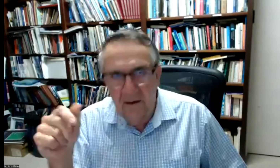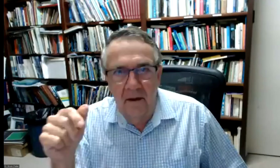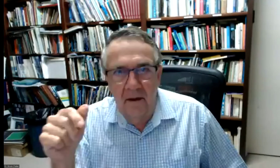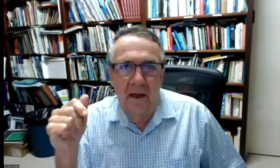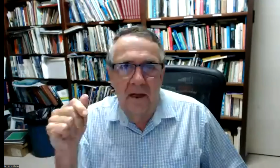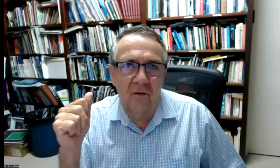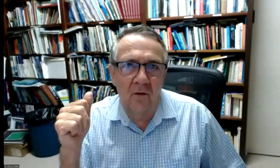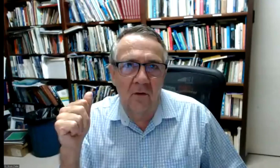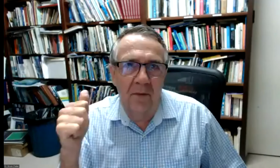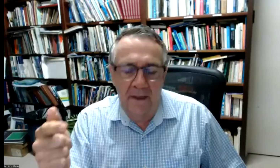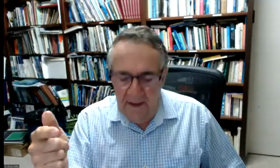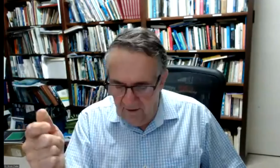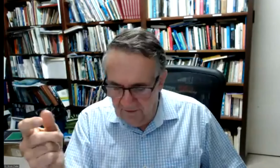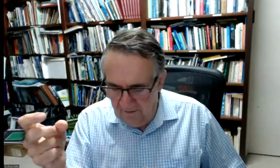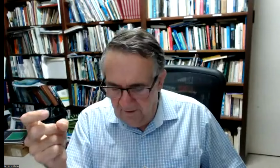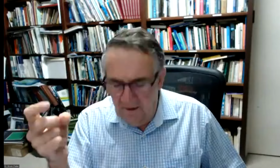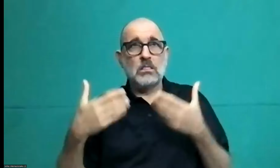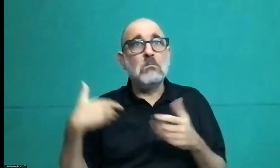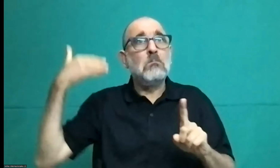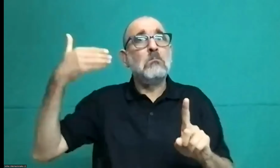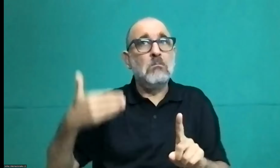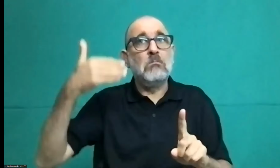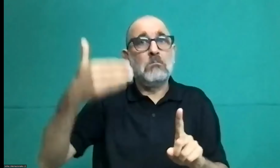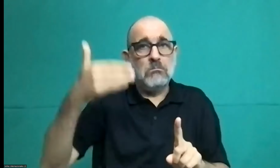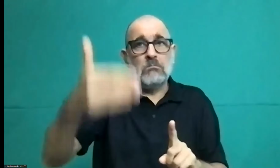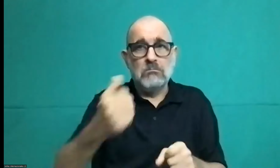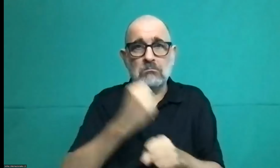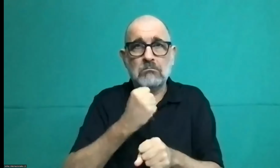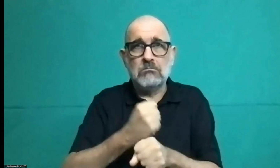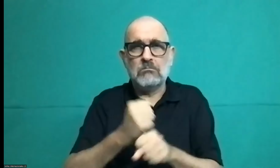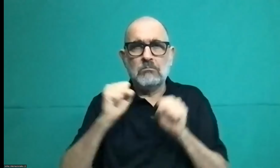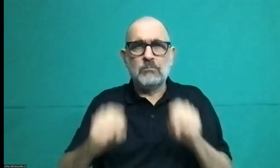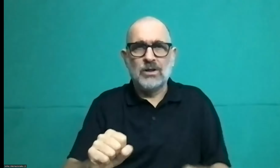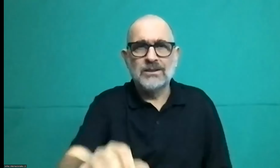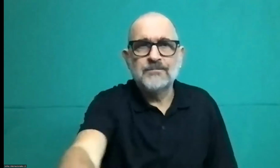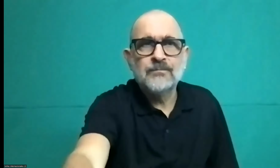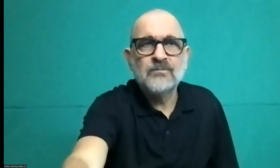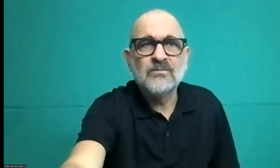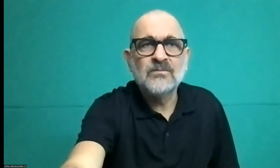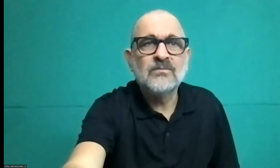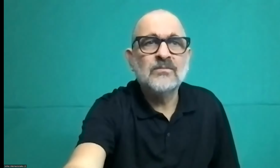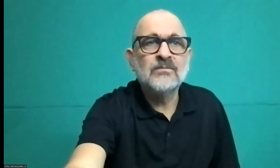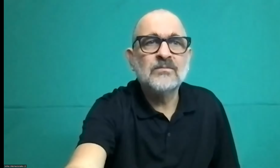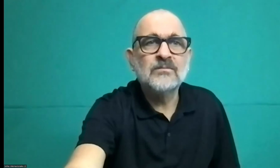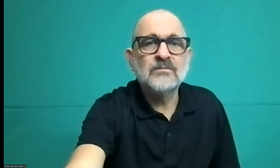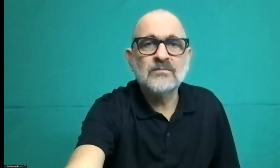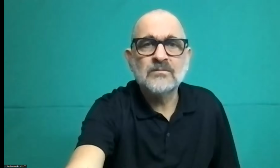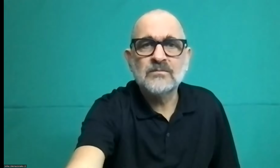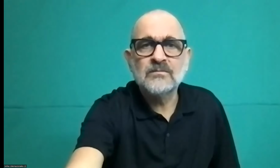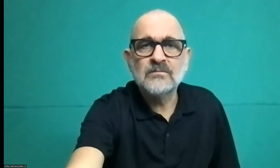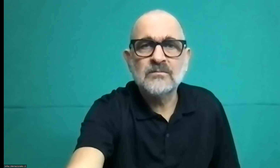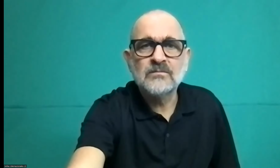care, it has to do public health, it has to do hospital and emergency care, it has to